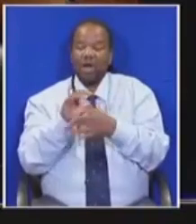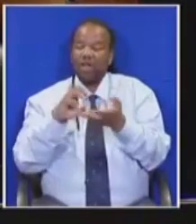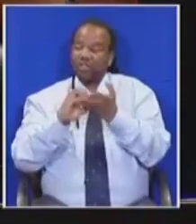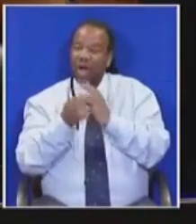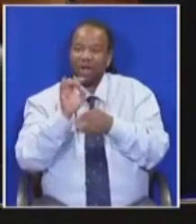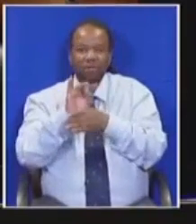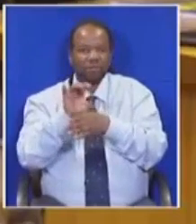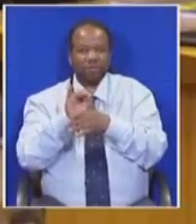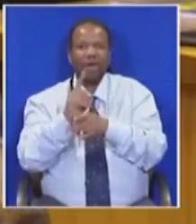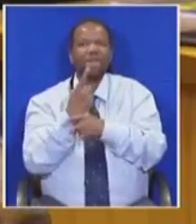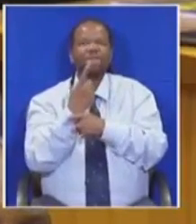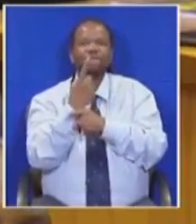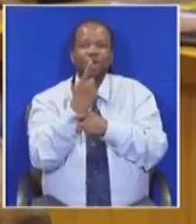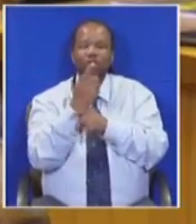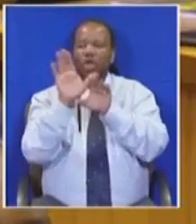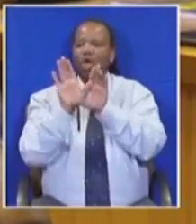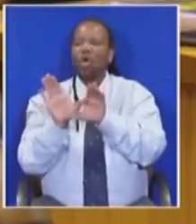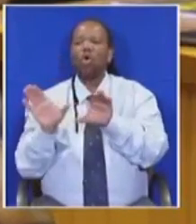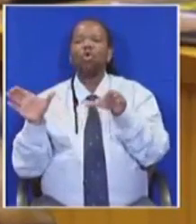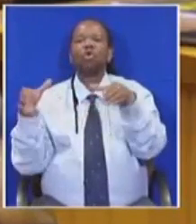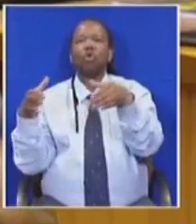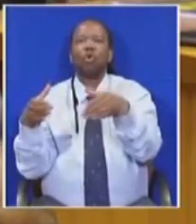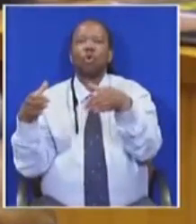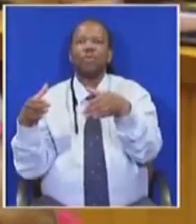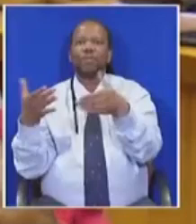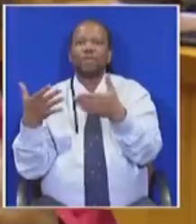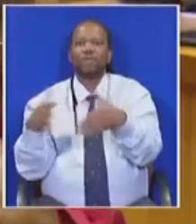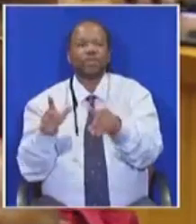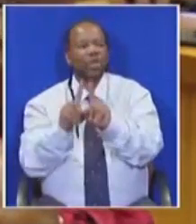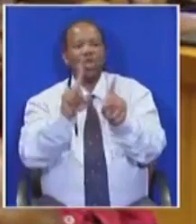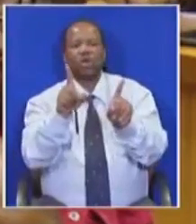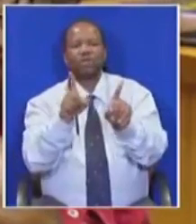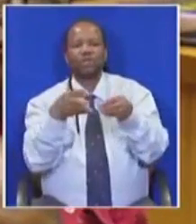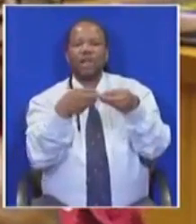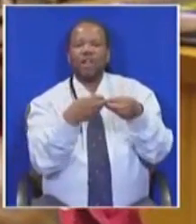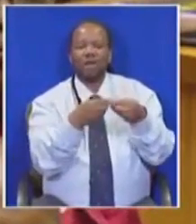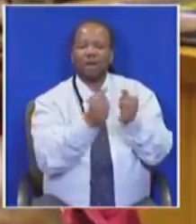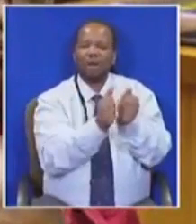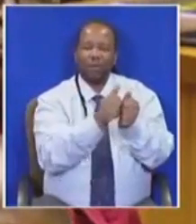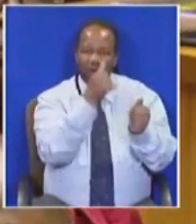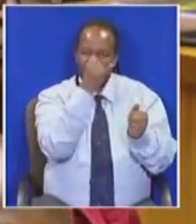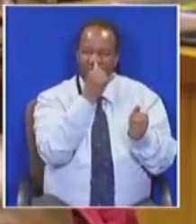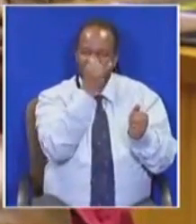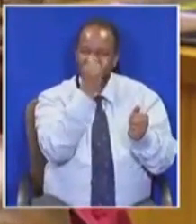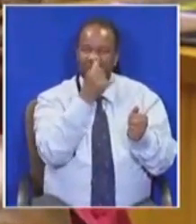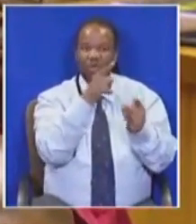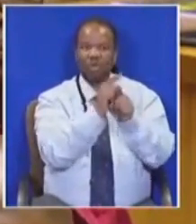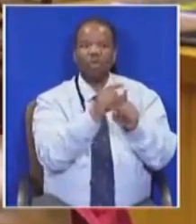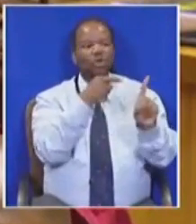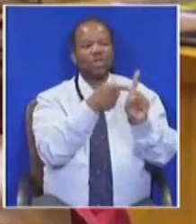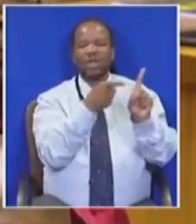the commission to be set up. Let's not be associated with criminals. Gigaba is a criminal. Honorable Speaker,